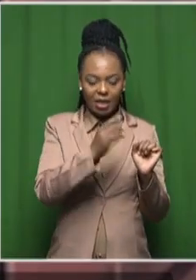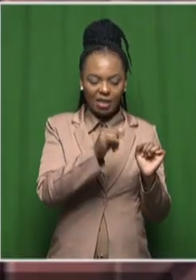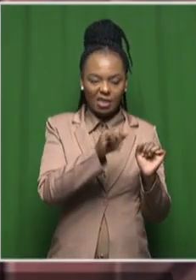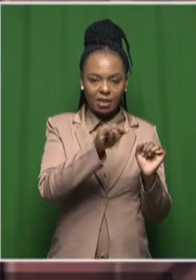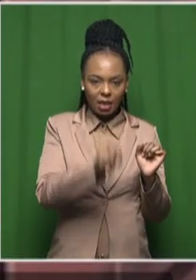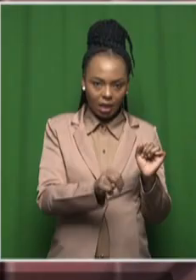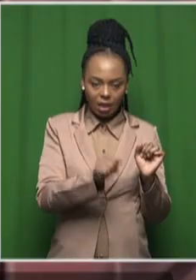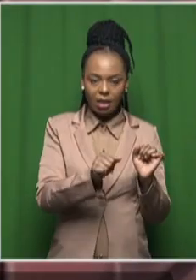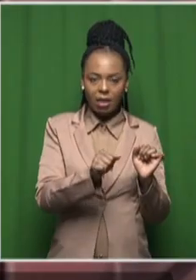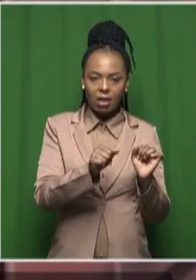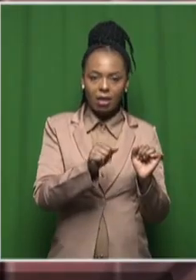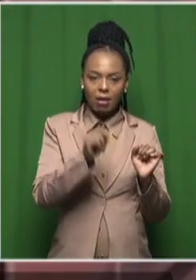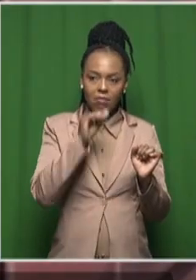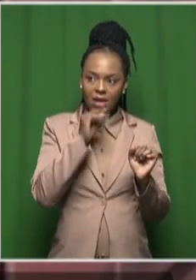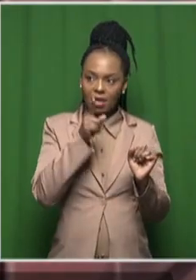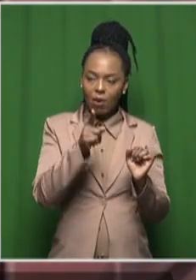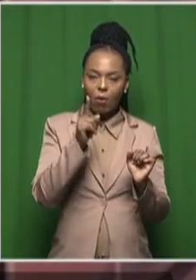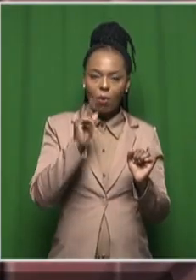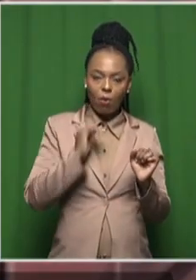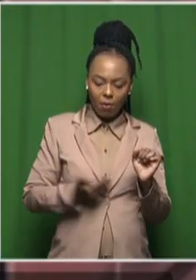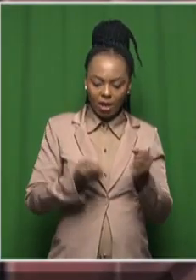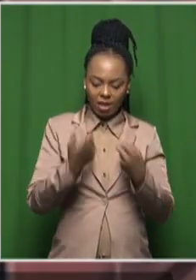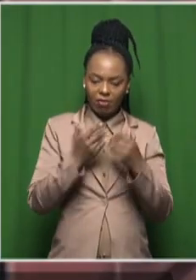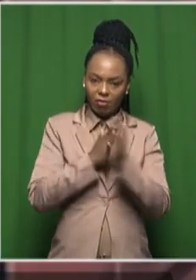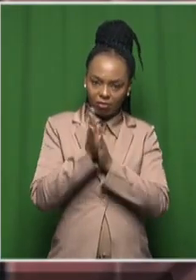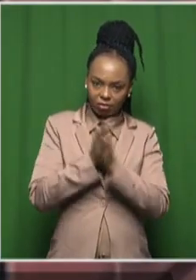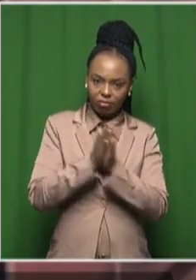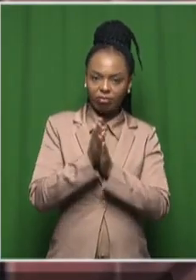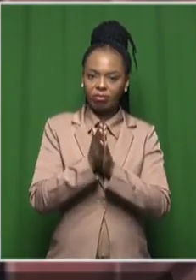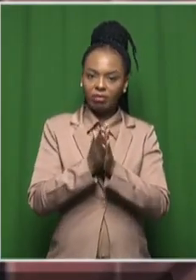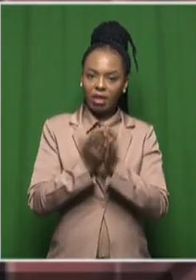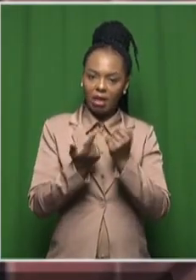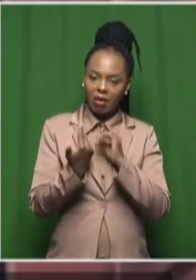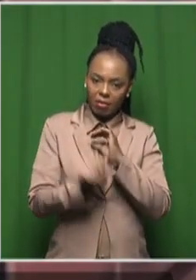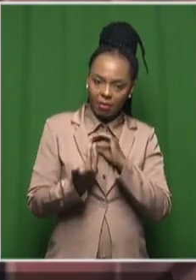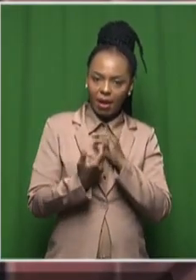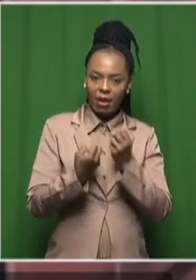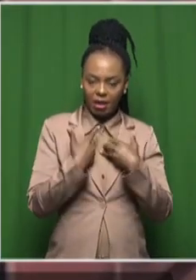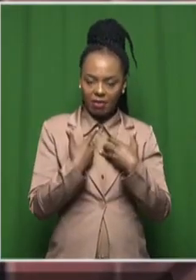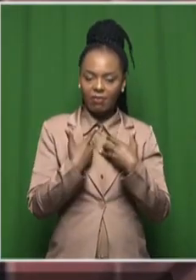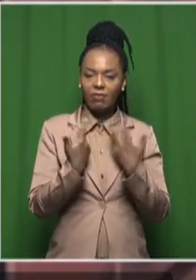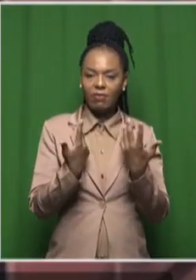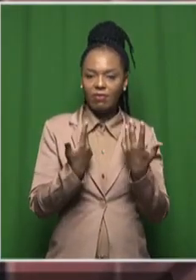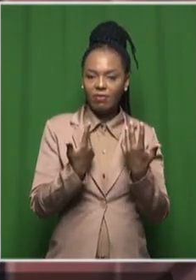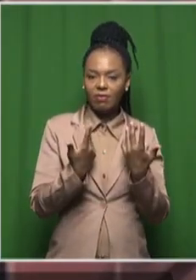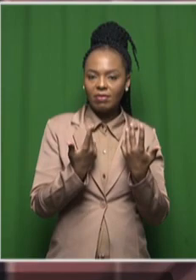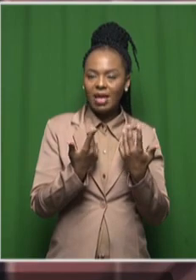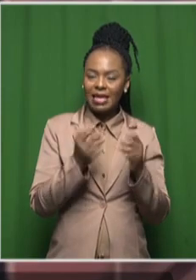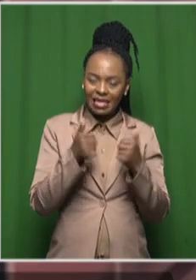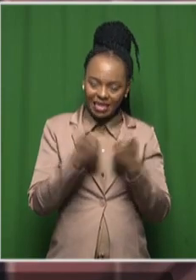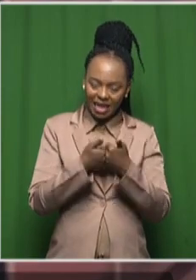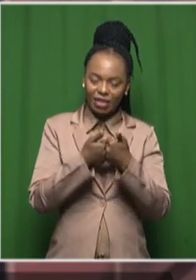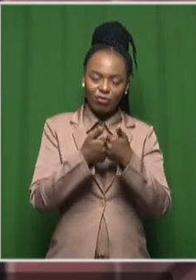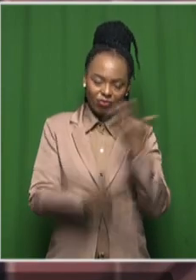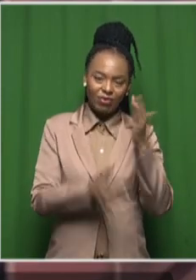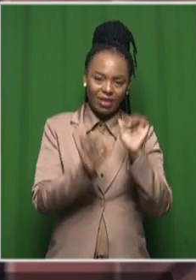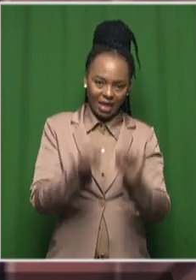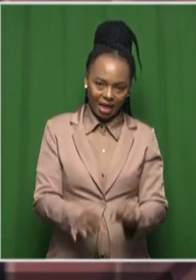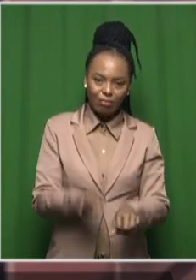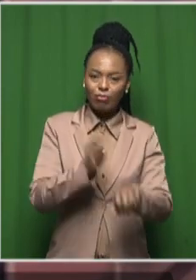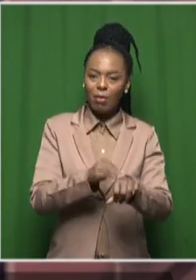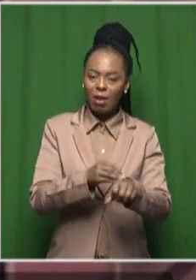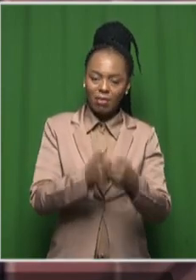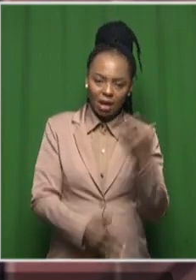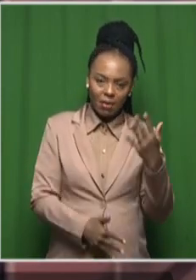like a firecracker woman, and just besides, all the odds of the challenges of the industry,